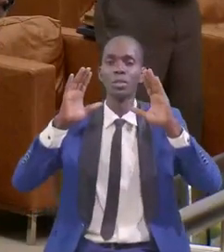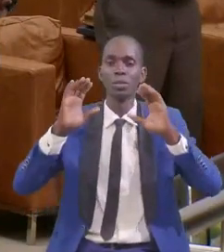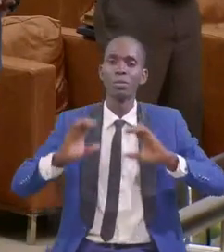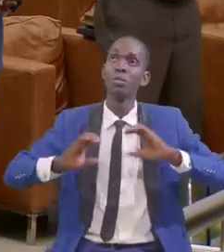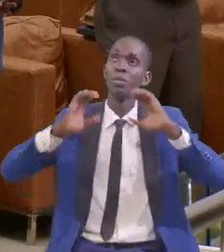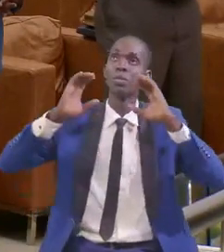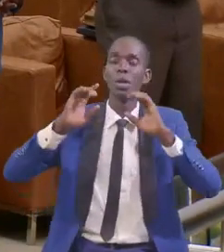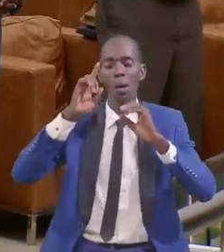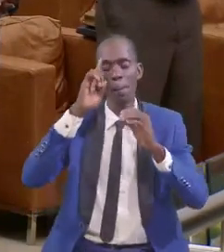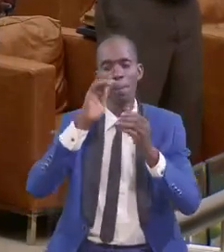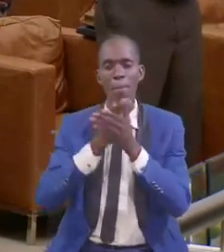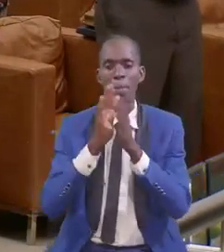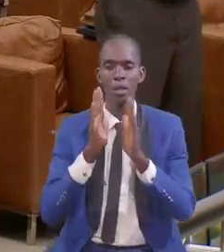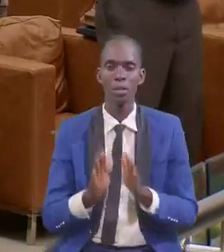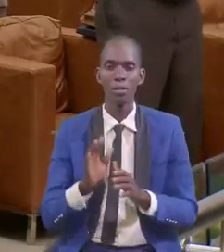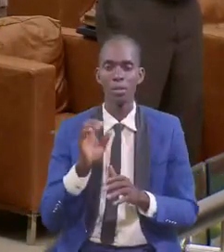committed believers.